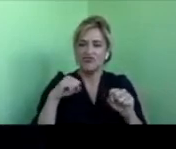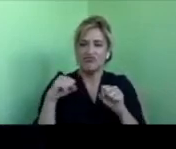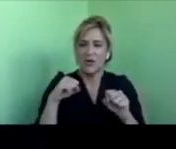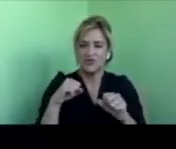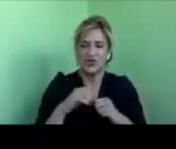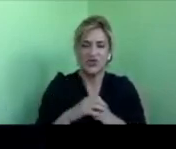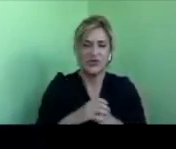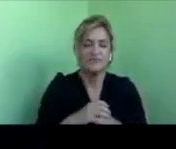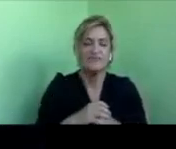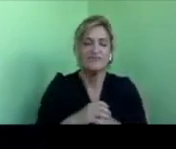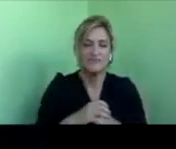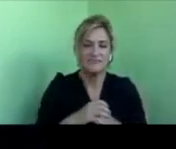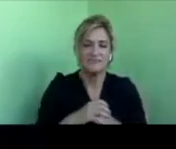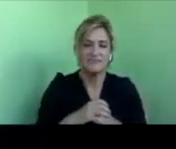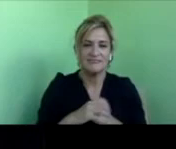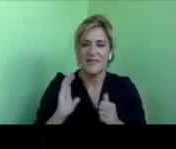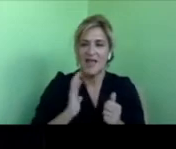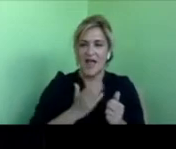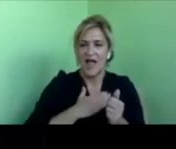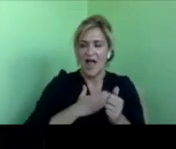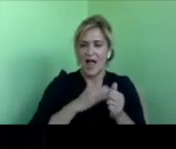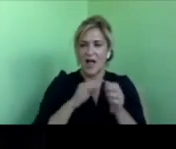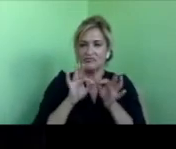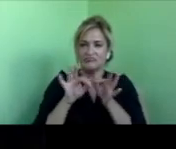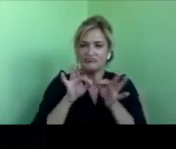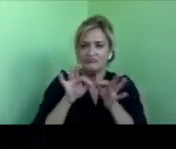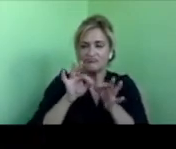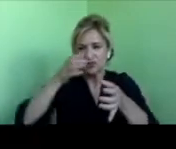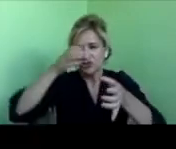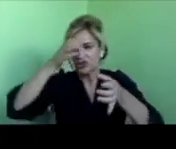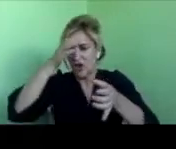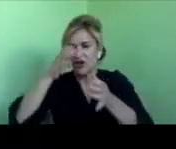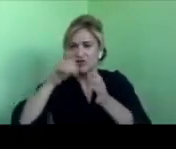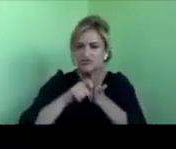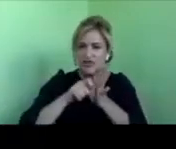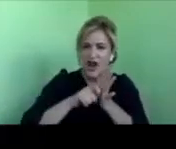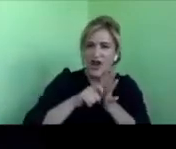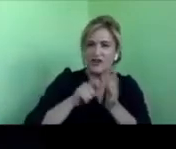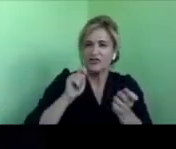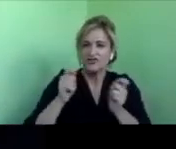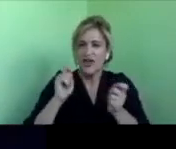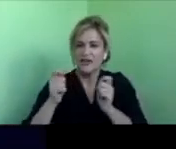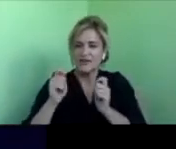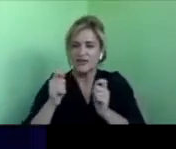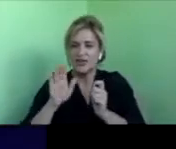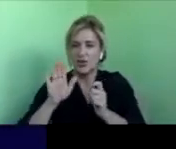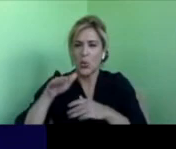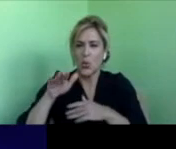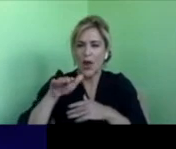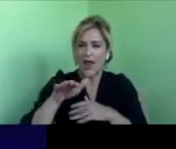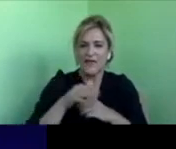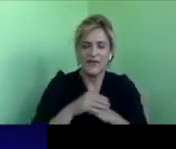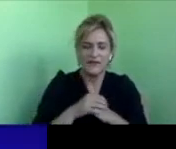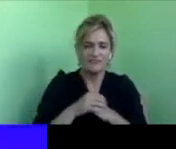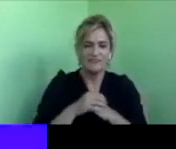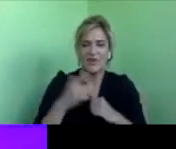Our trans-scholars, translators, and transcribers continue to trans-monitor your wave. We get